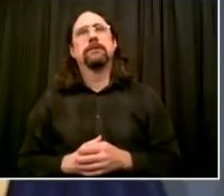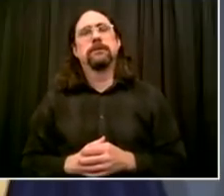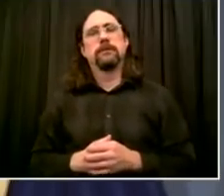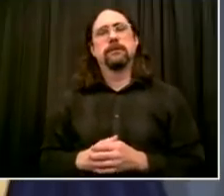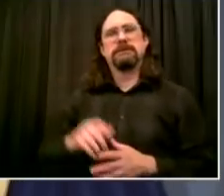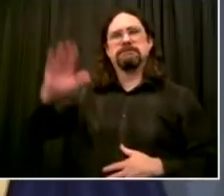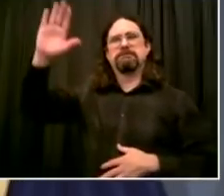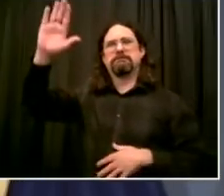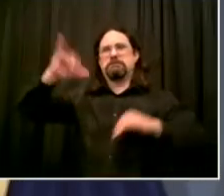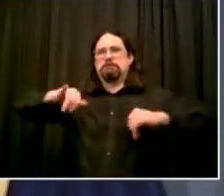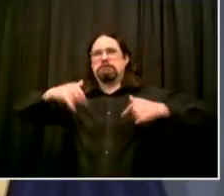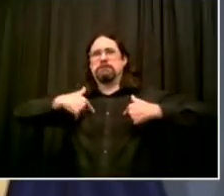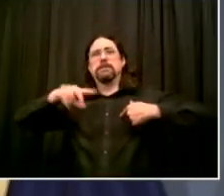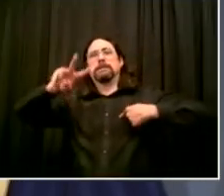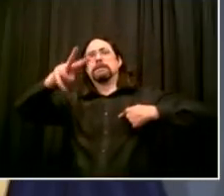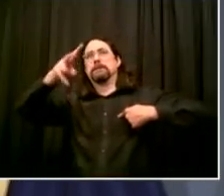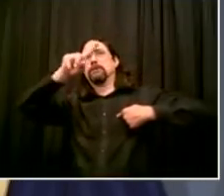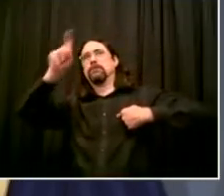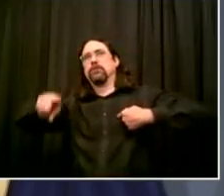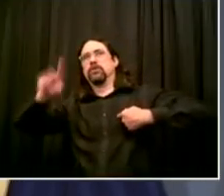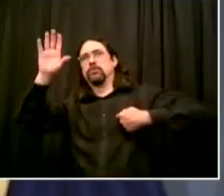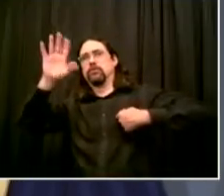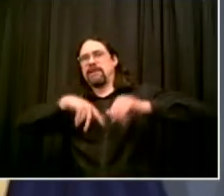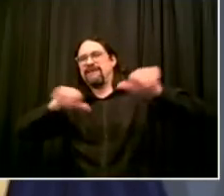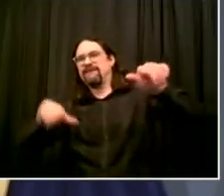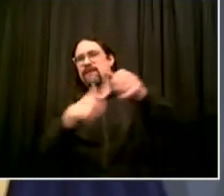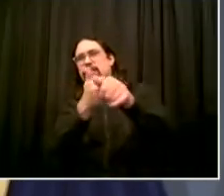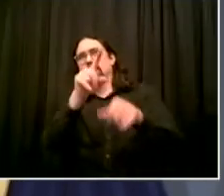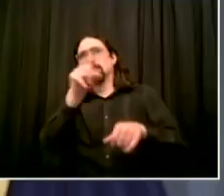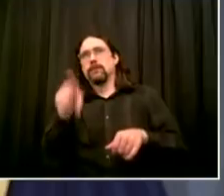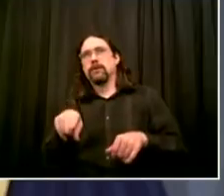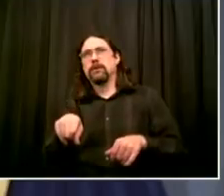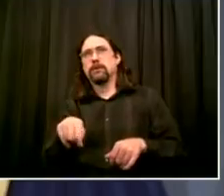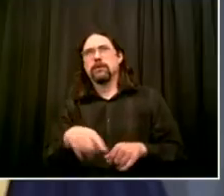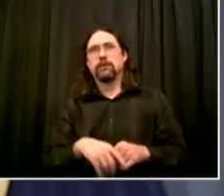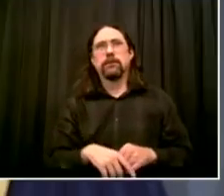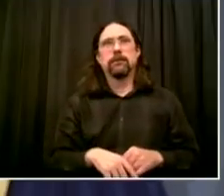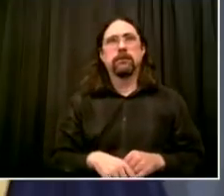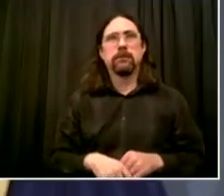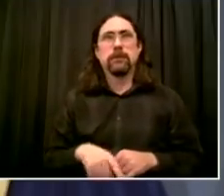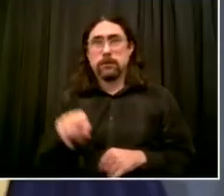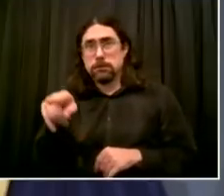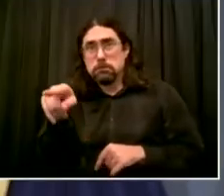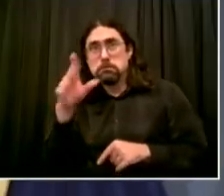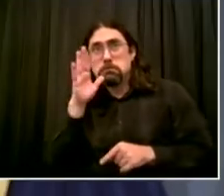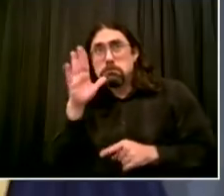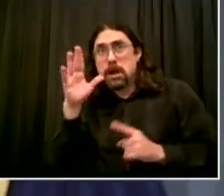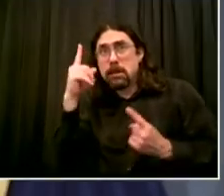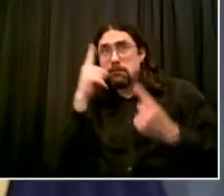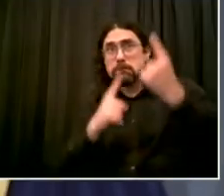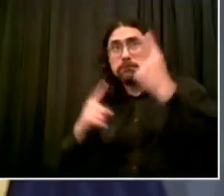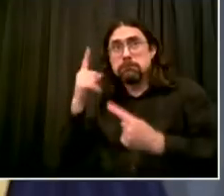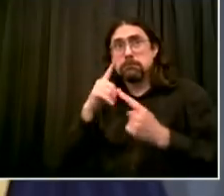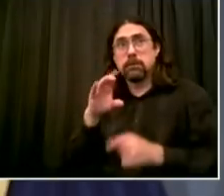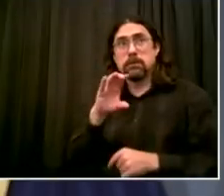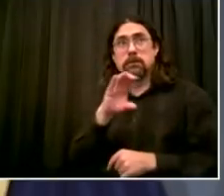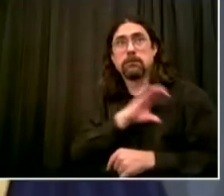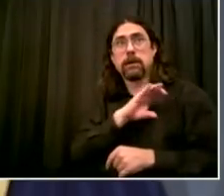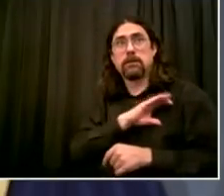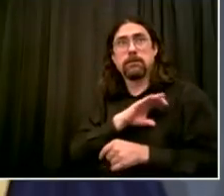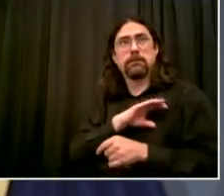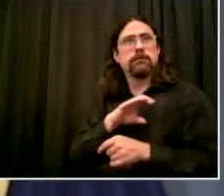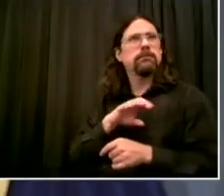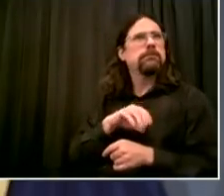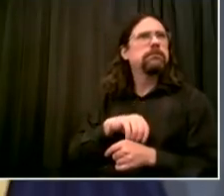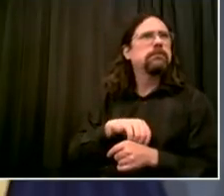I personally believe that the better approach is to continue what we have, but improve it, reform it. I know